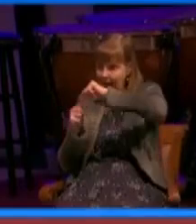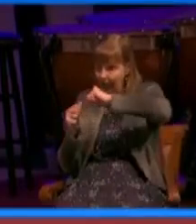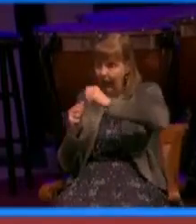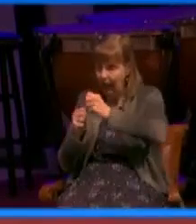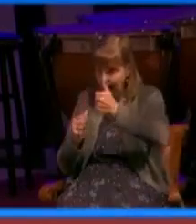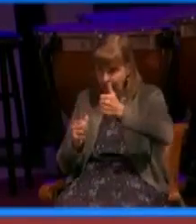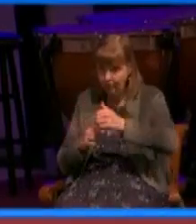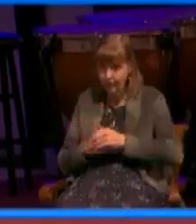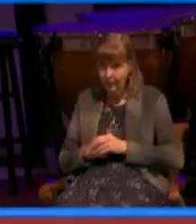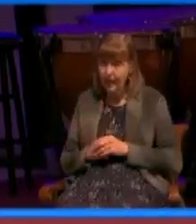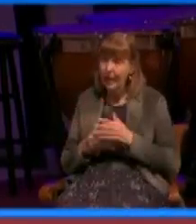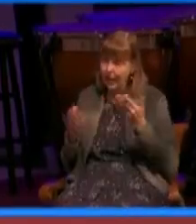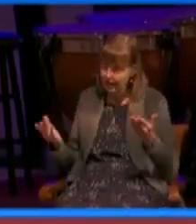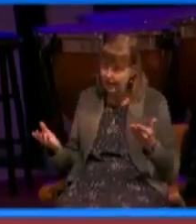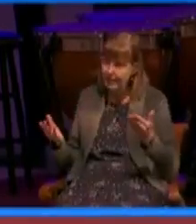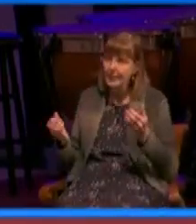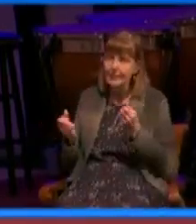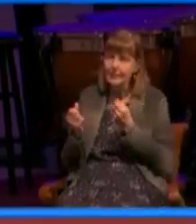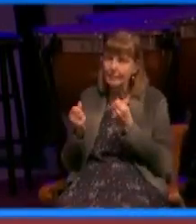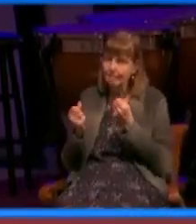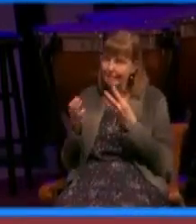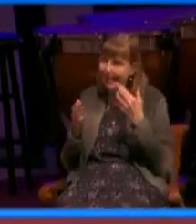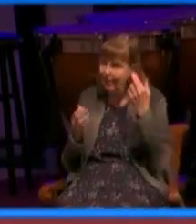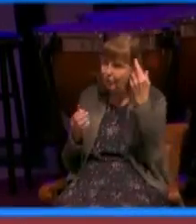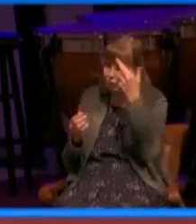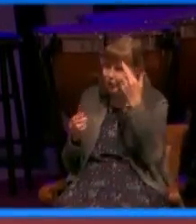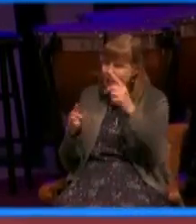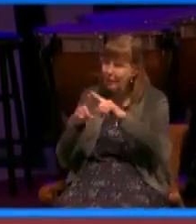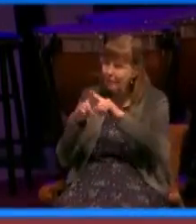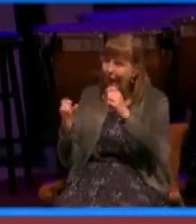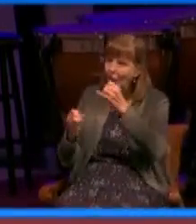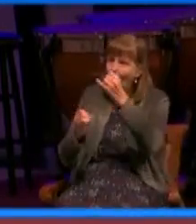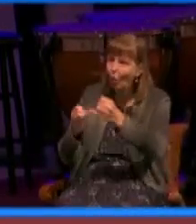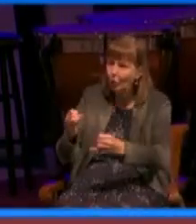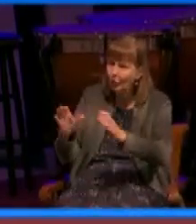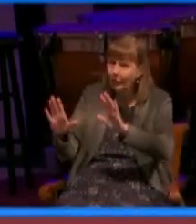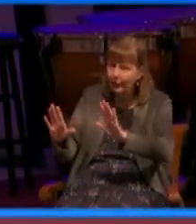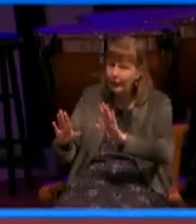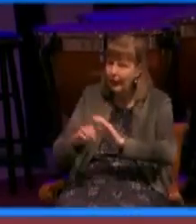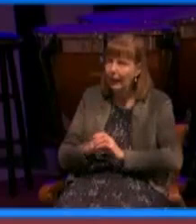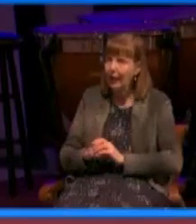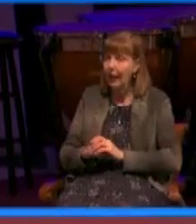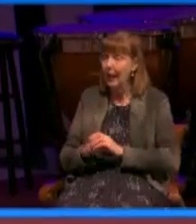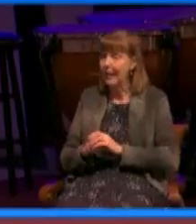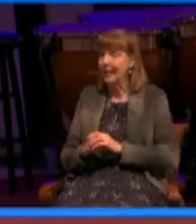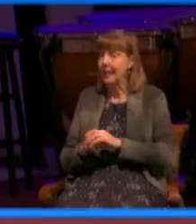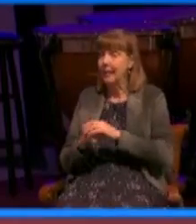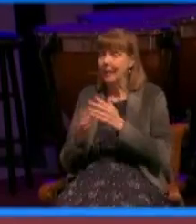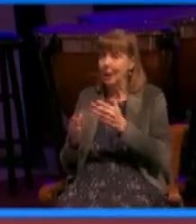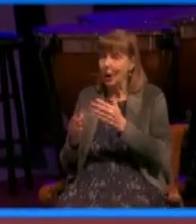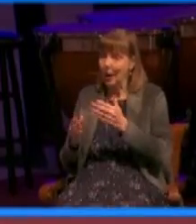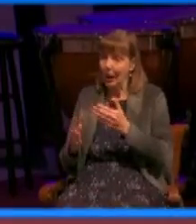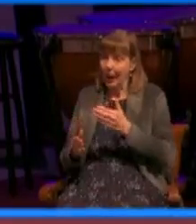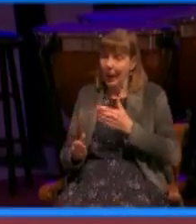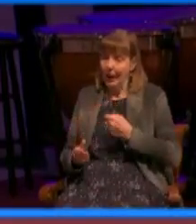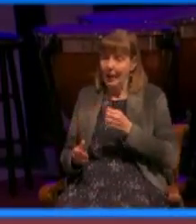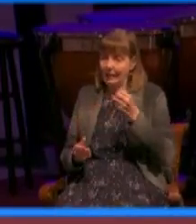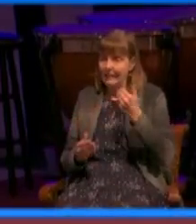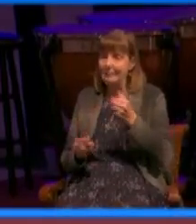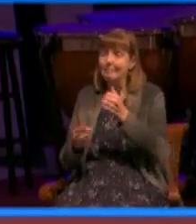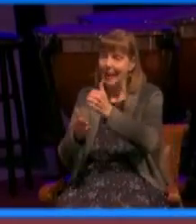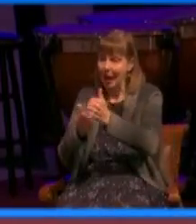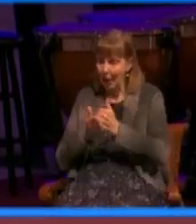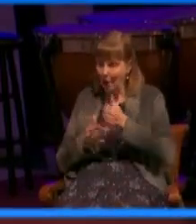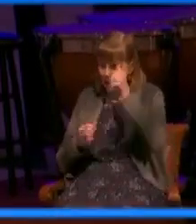sign. But ultimately, let's just be mindful of, like I put a ring on my hand to remind me of marriage, circumcision was a way